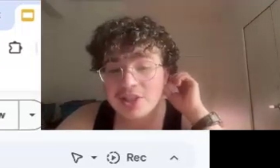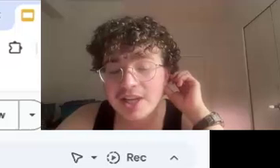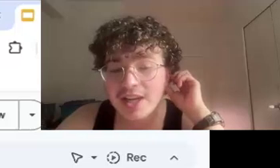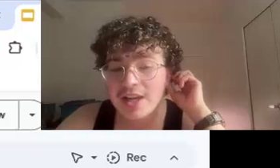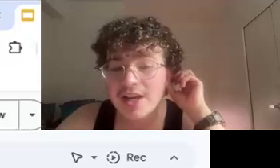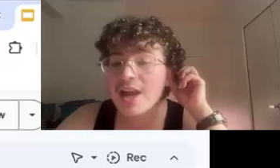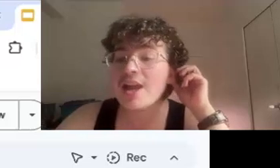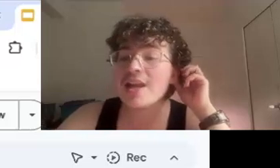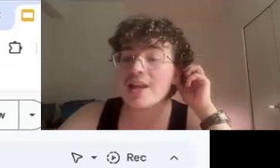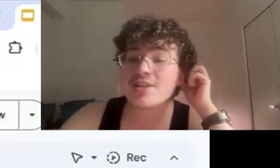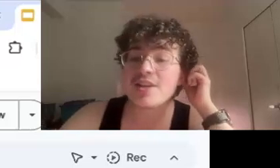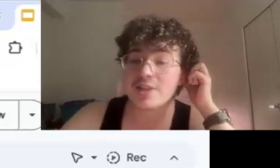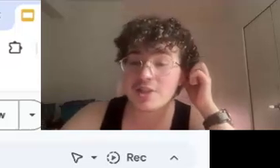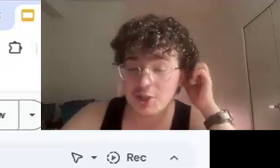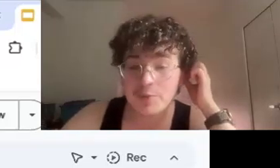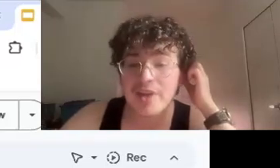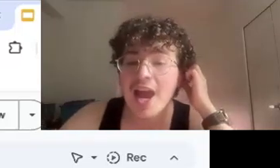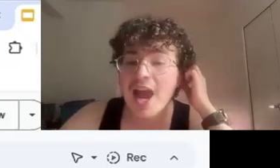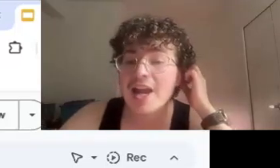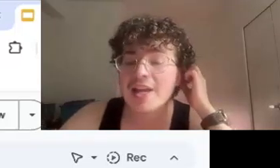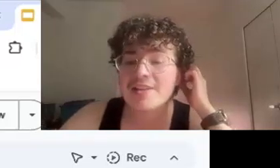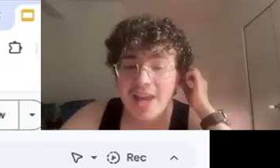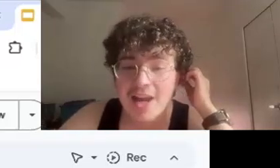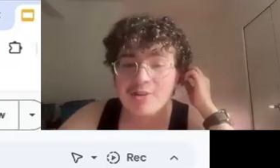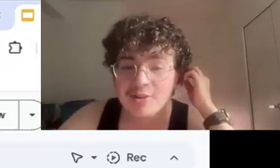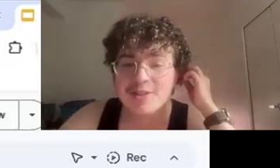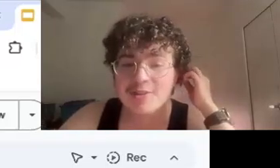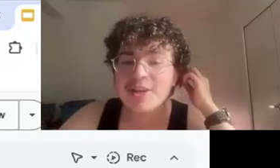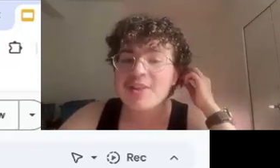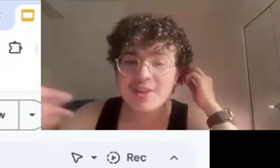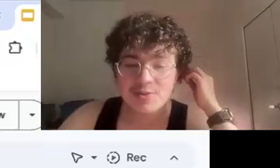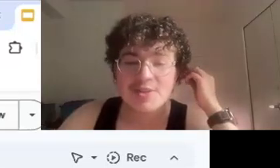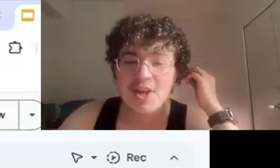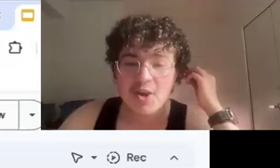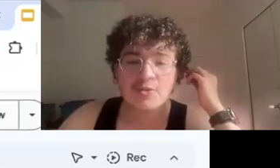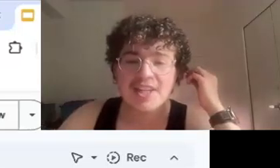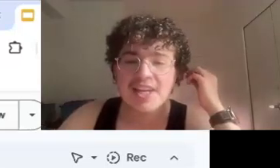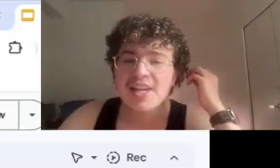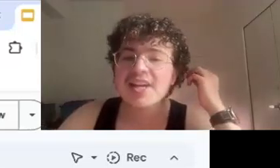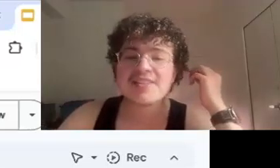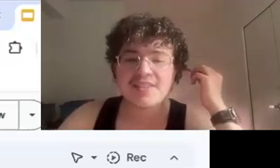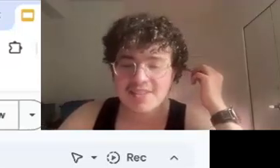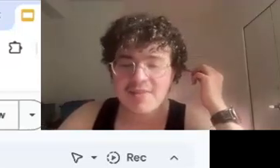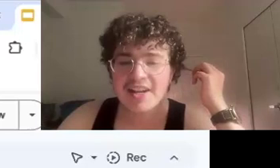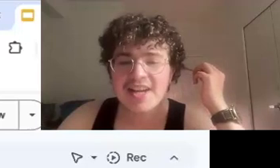mentally disordered sex offender law was enacted to absorb